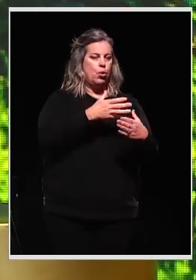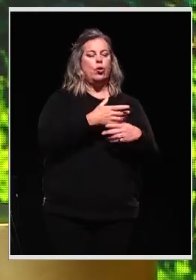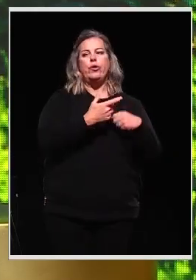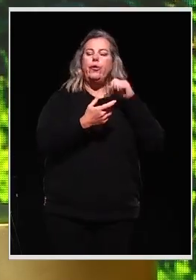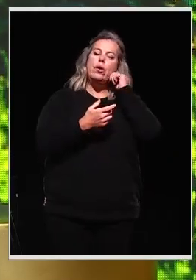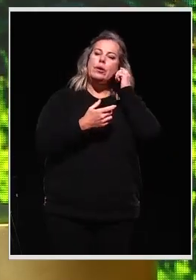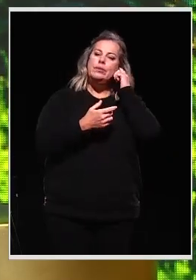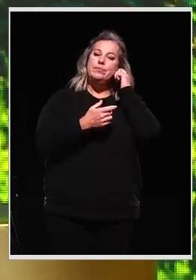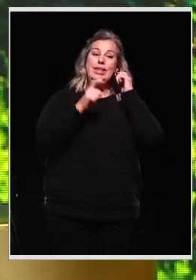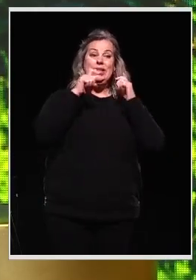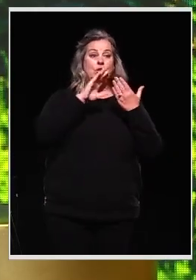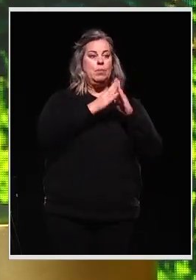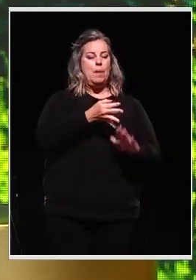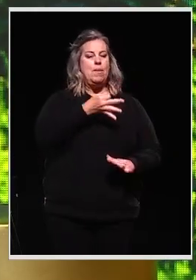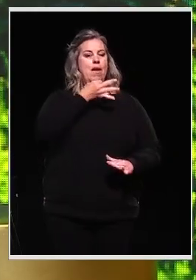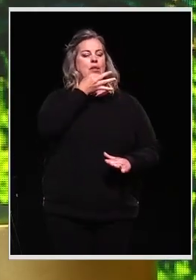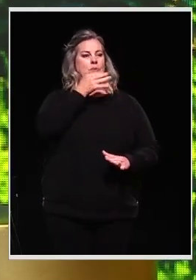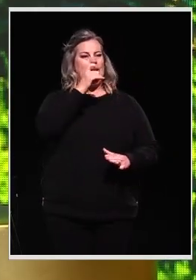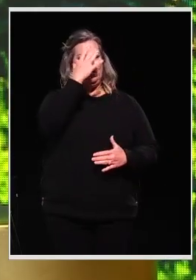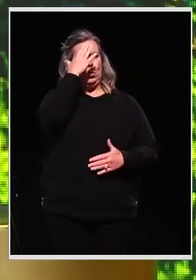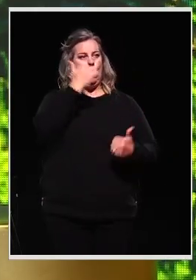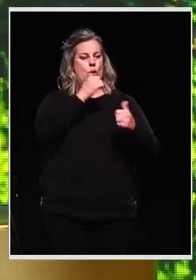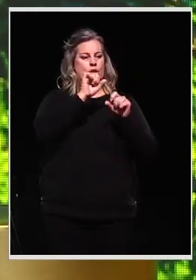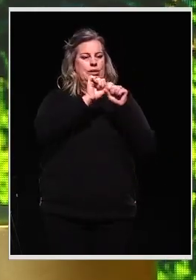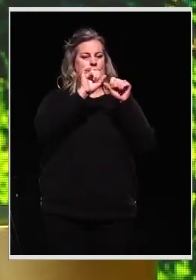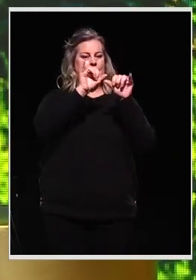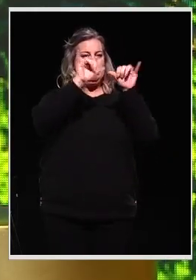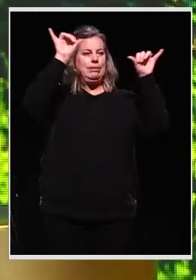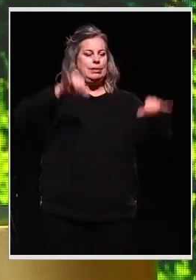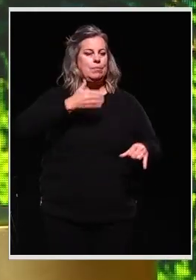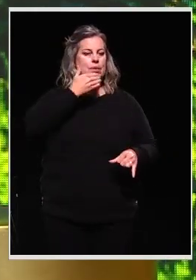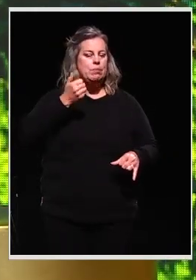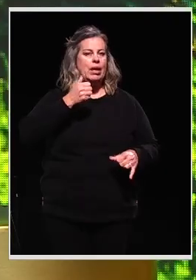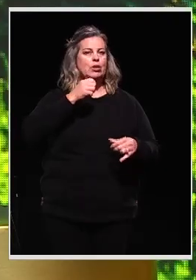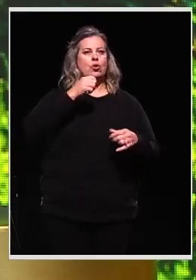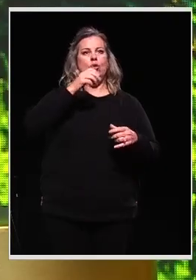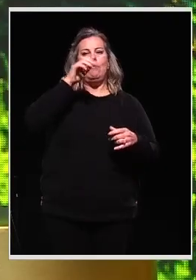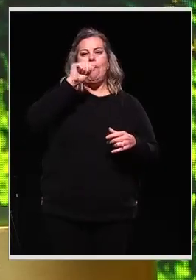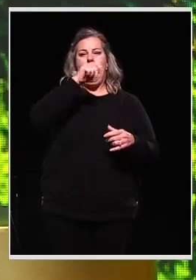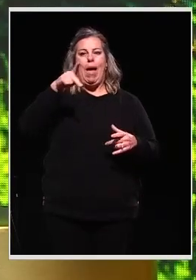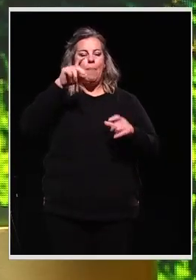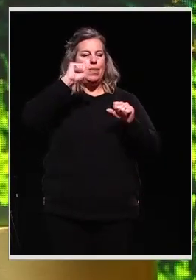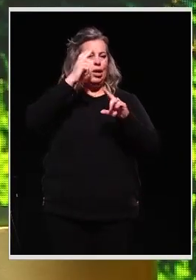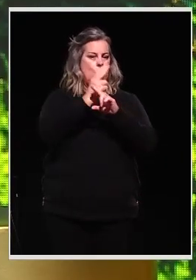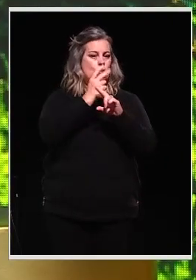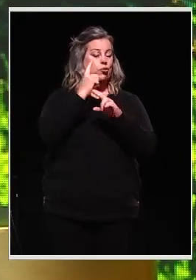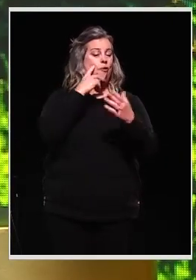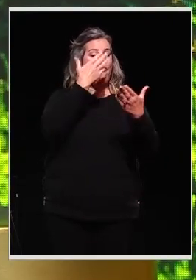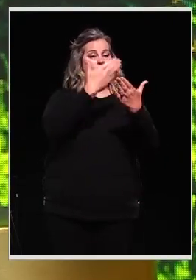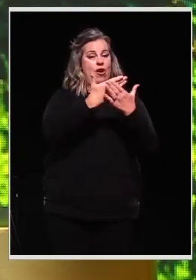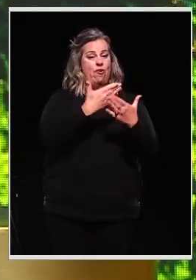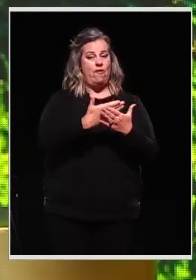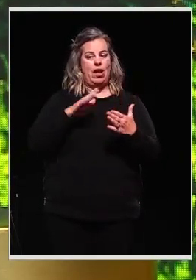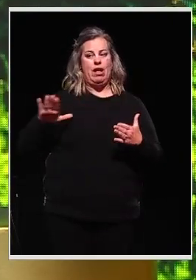becoming an expert in this, to know which system they should be using or what app they should be adopting in terms of verifying the practices that they're doing